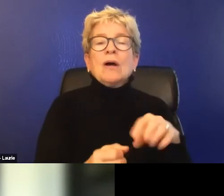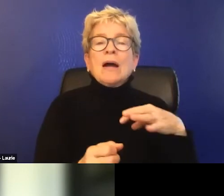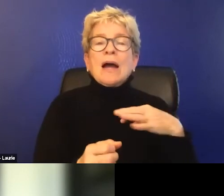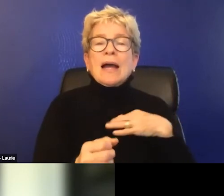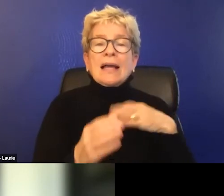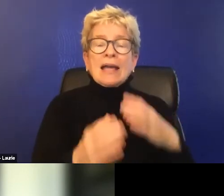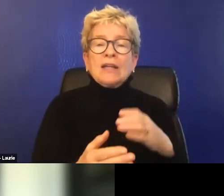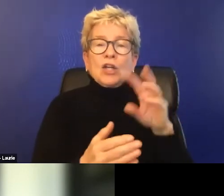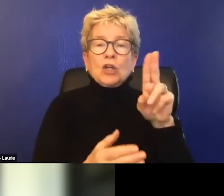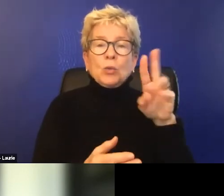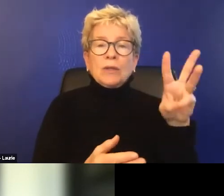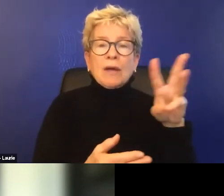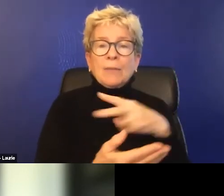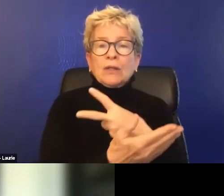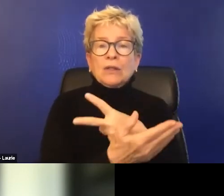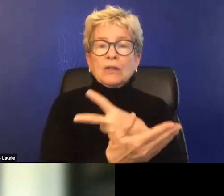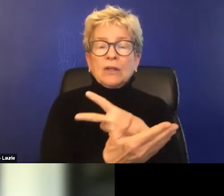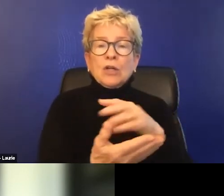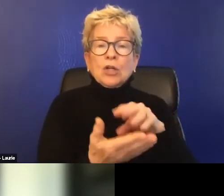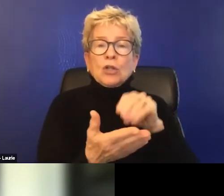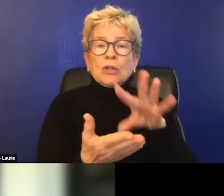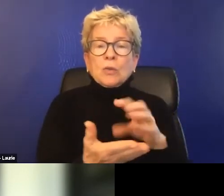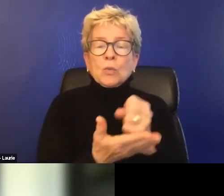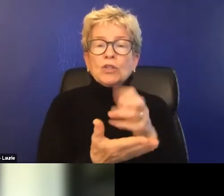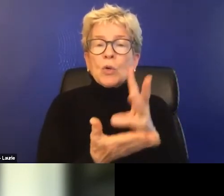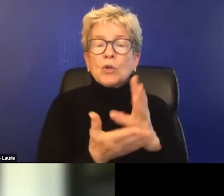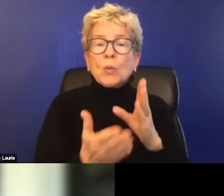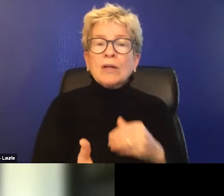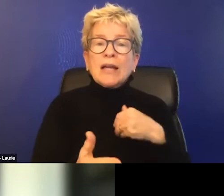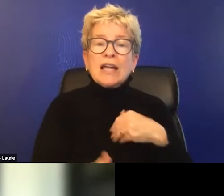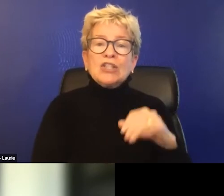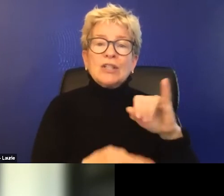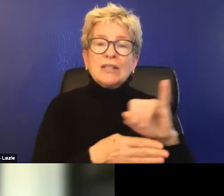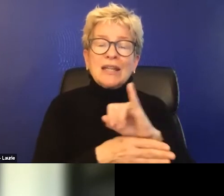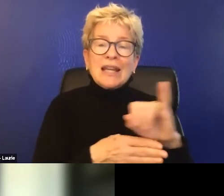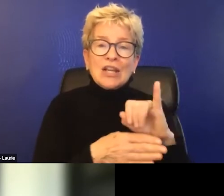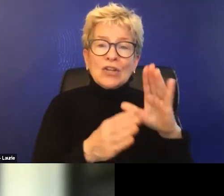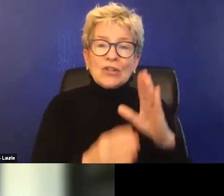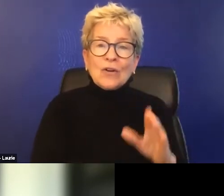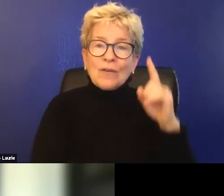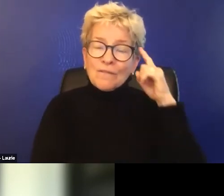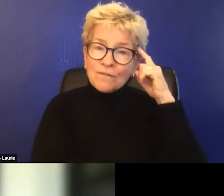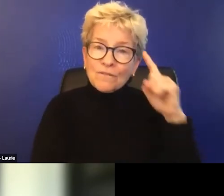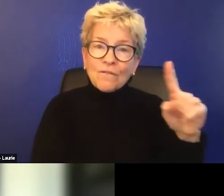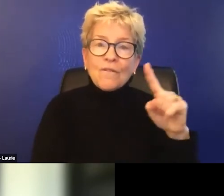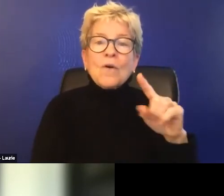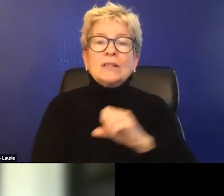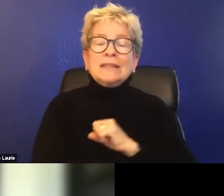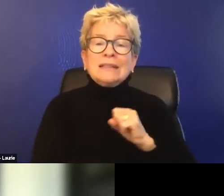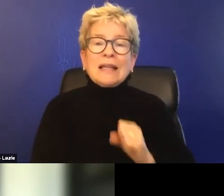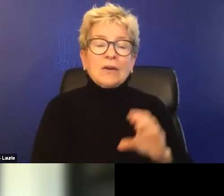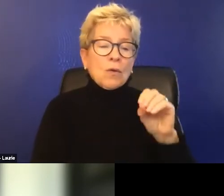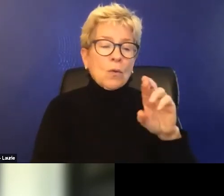of Social Work. She is a social work intern to Rep. Orwell. She's a mental health advocate committed to collaborating and